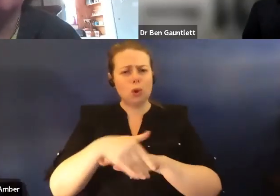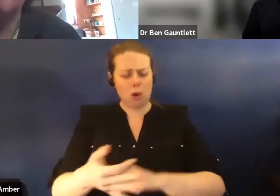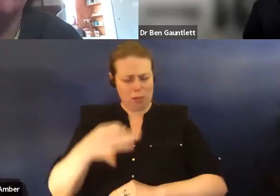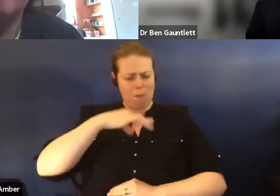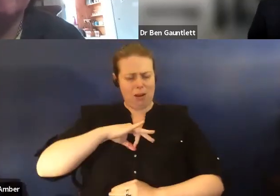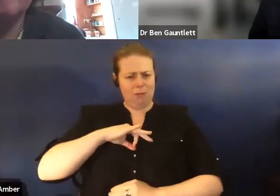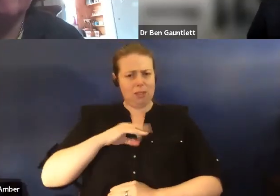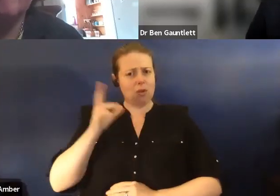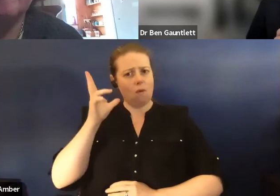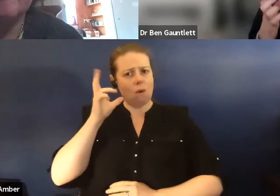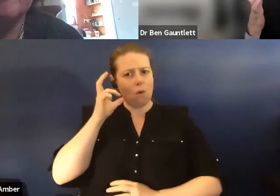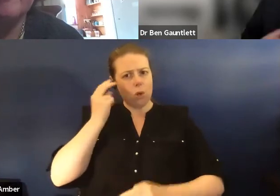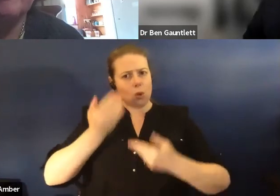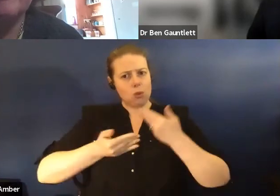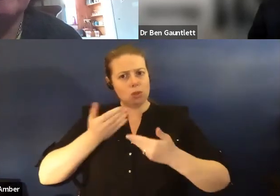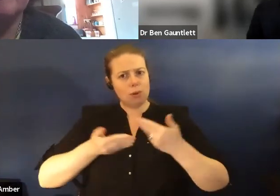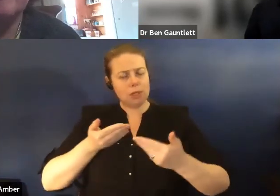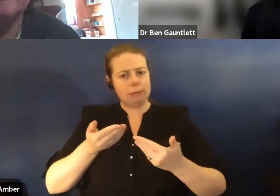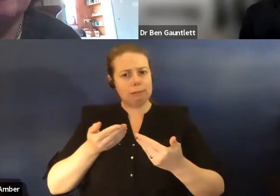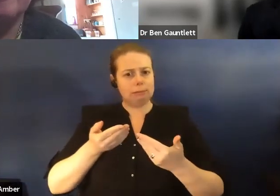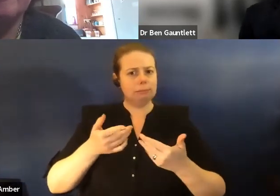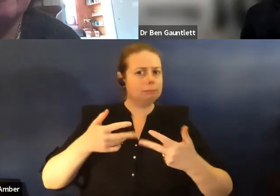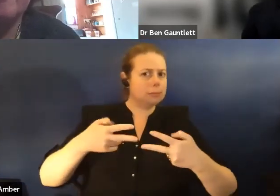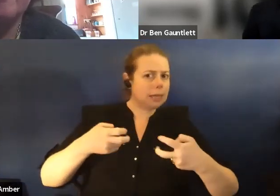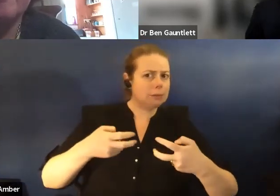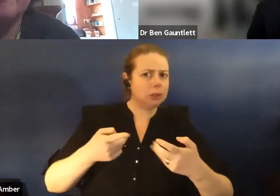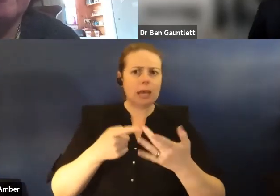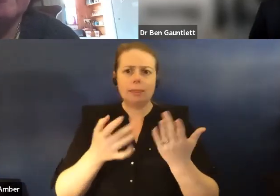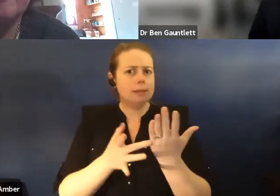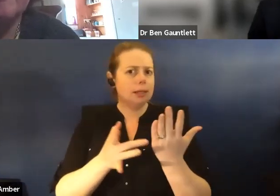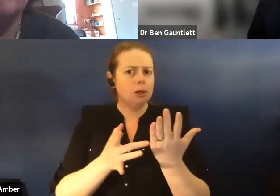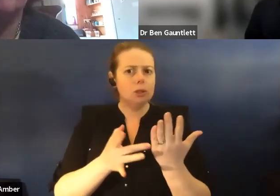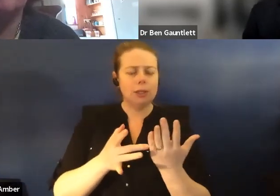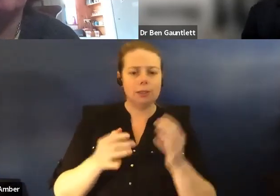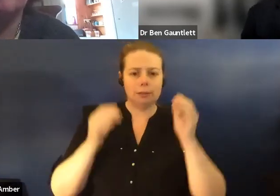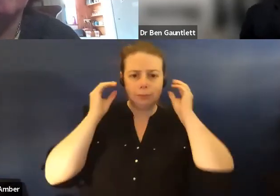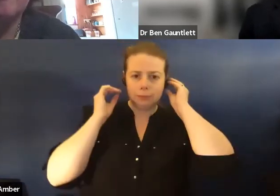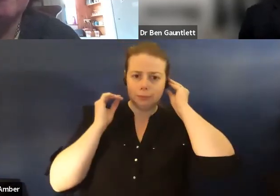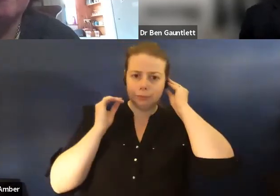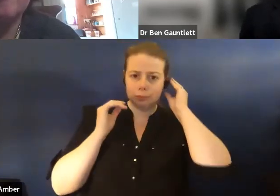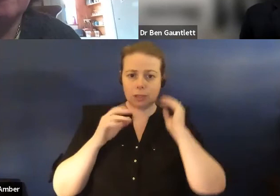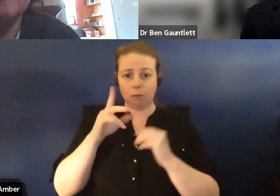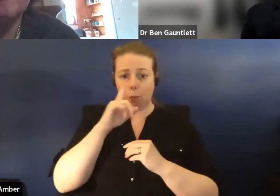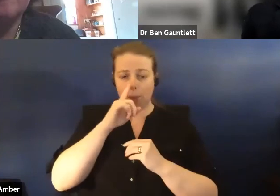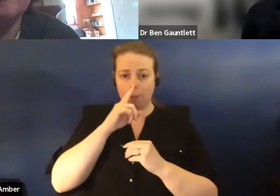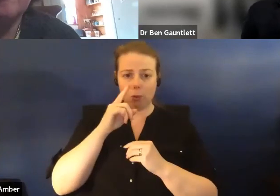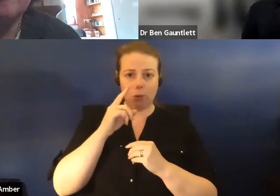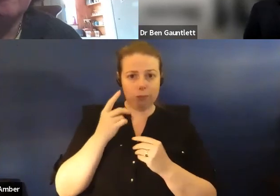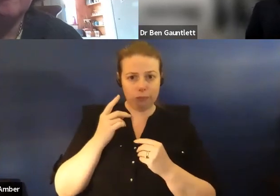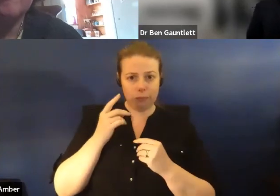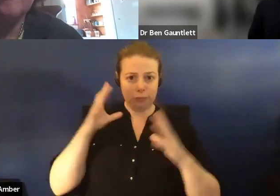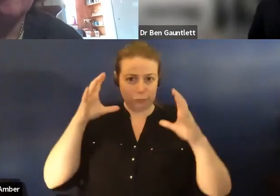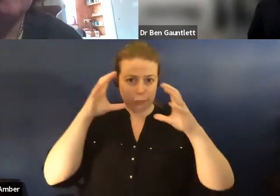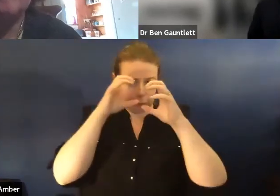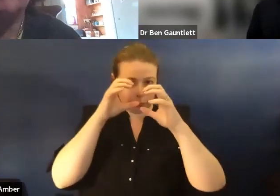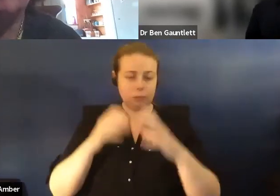other forms of technology for people who have are vision impaired. In